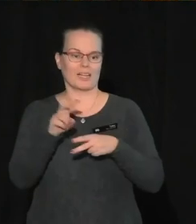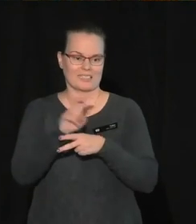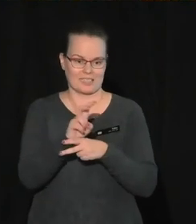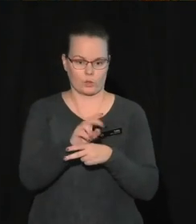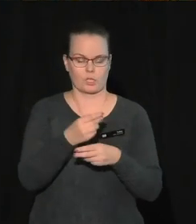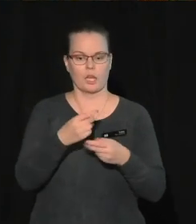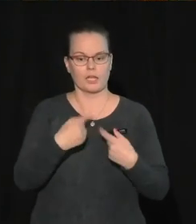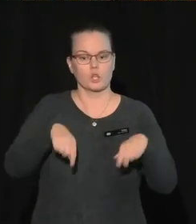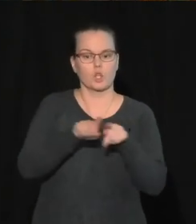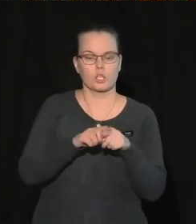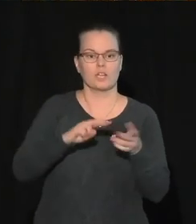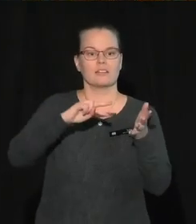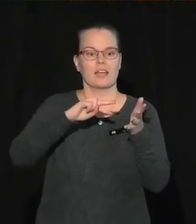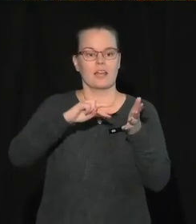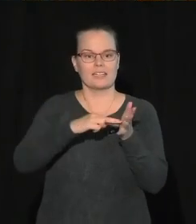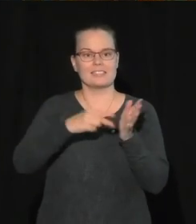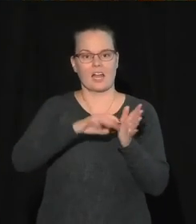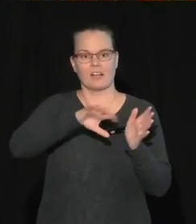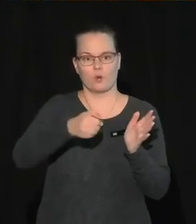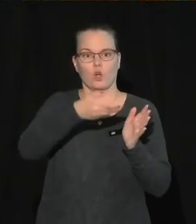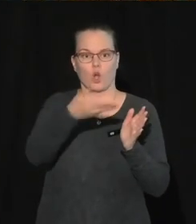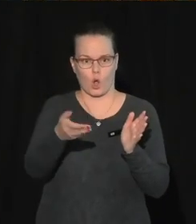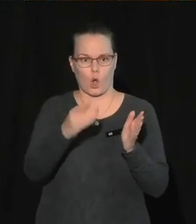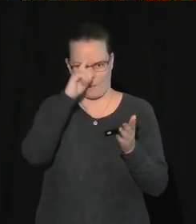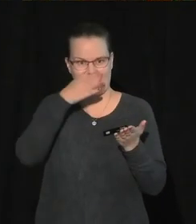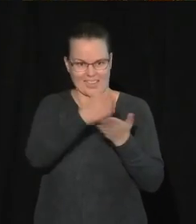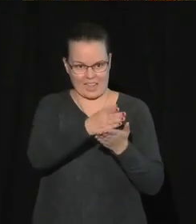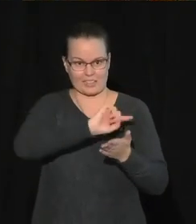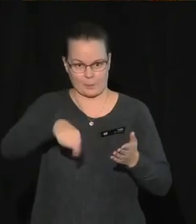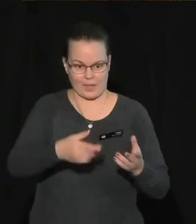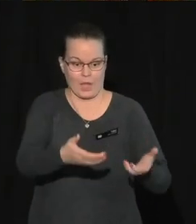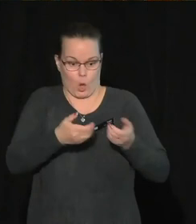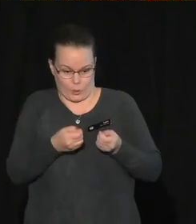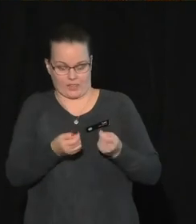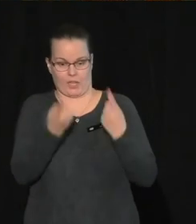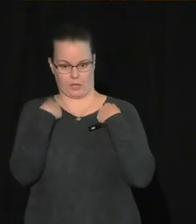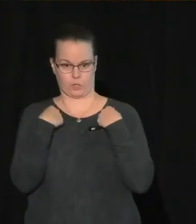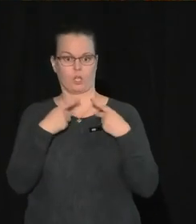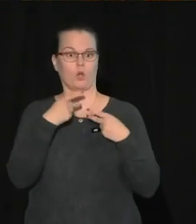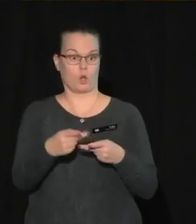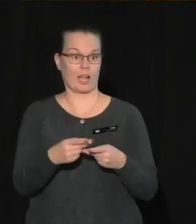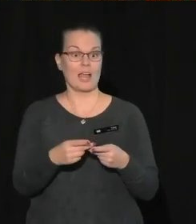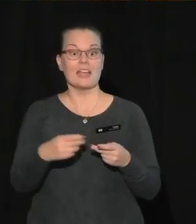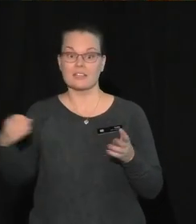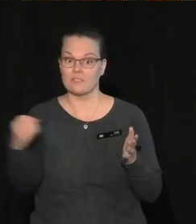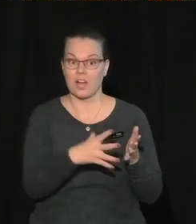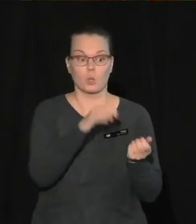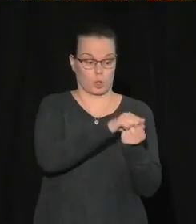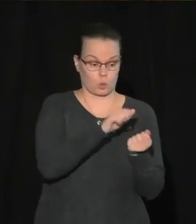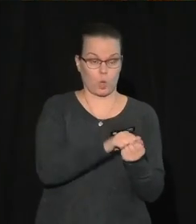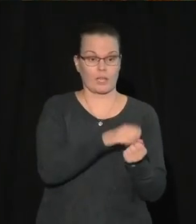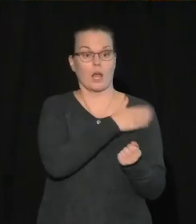all, a universal design principle. And that, I'm sure that products will become more accessible, but